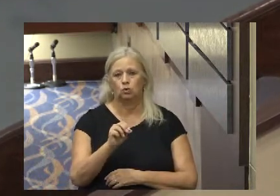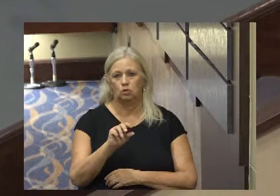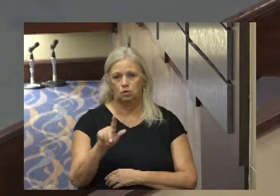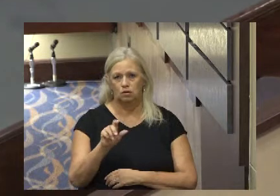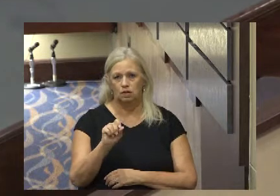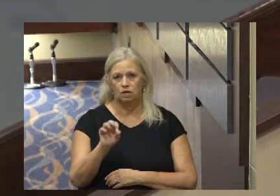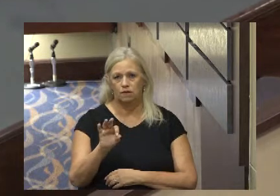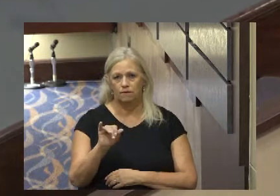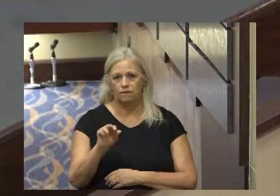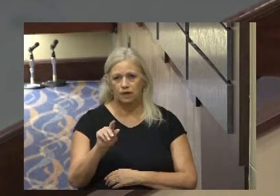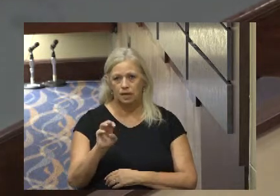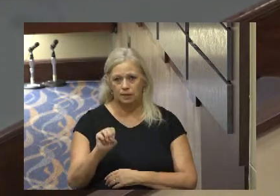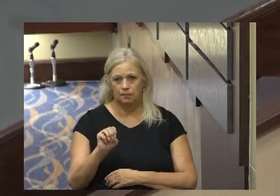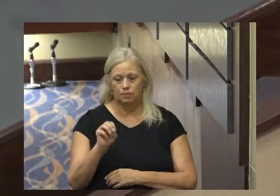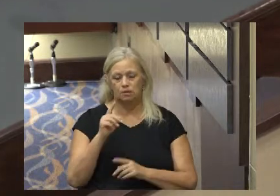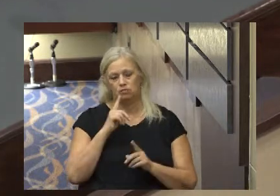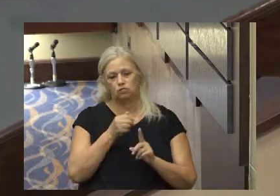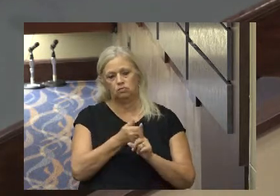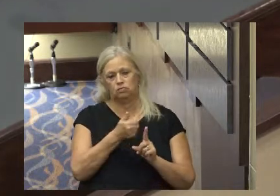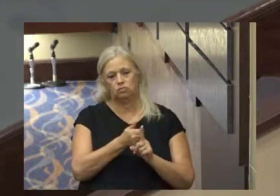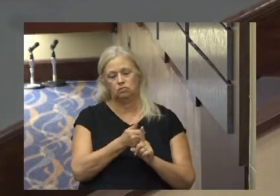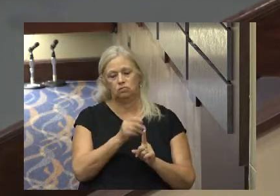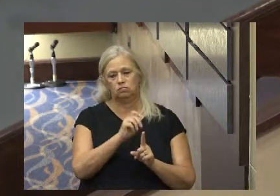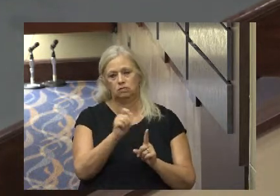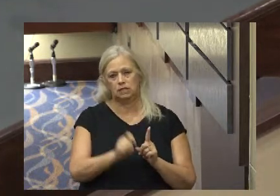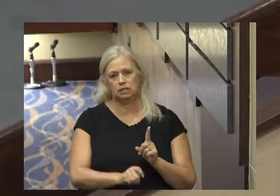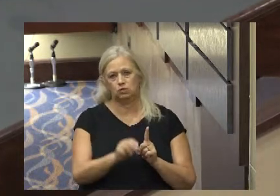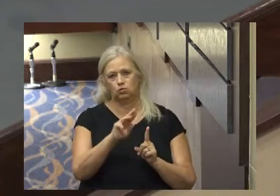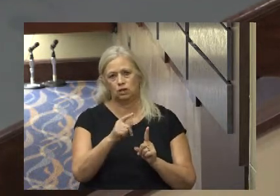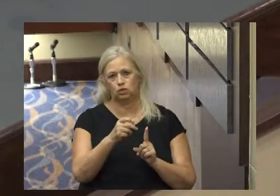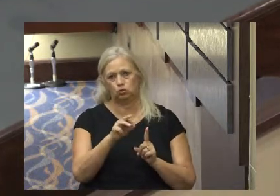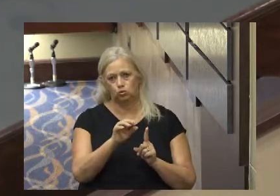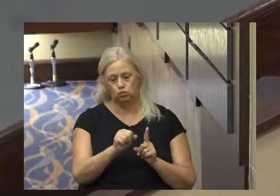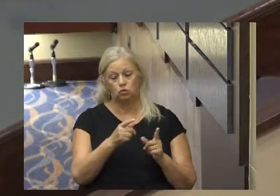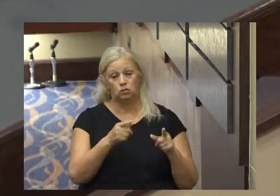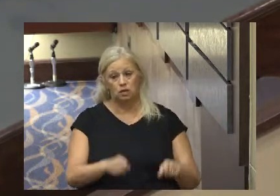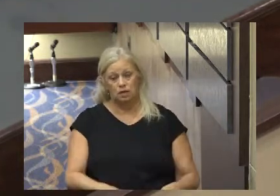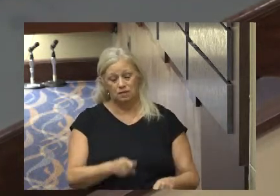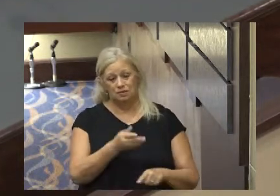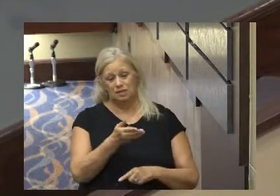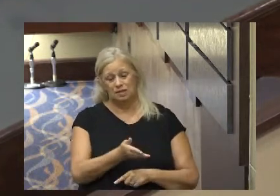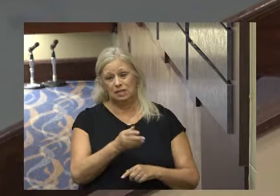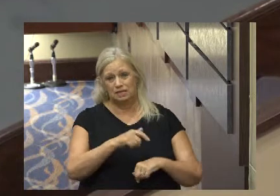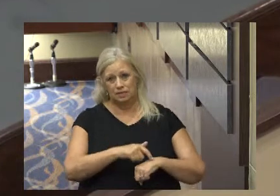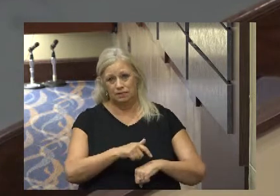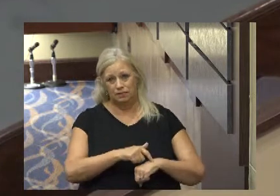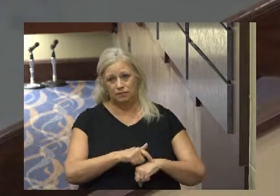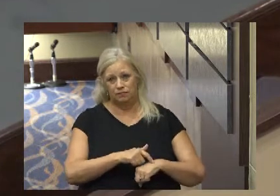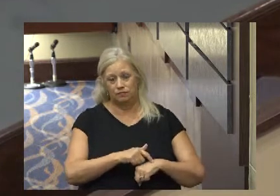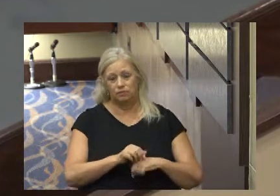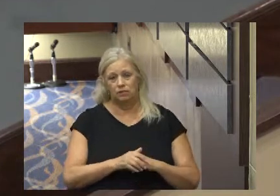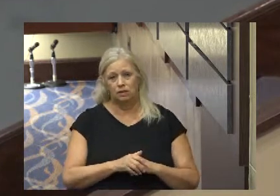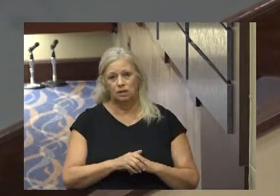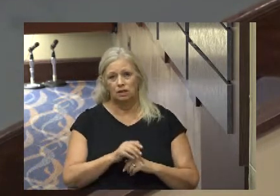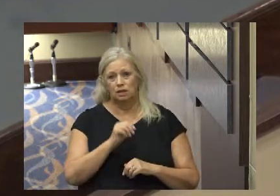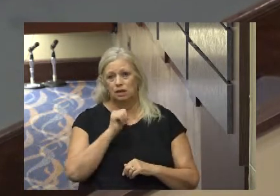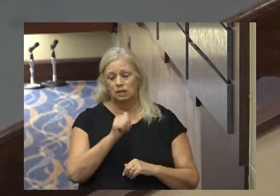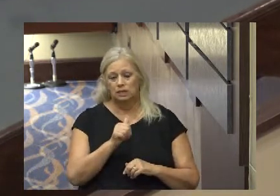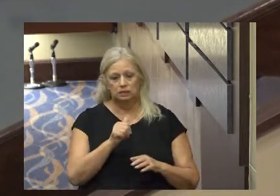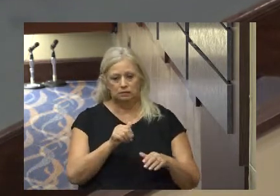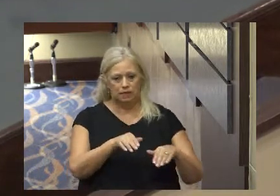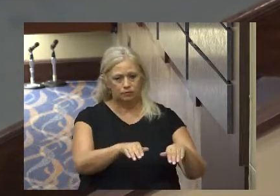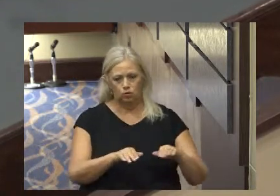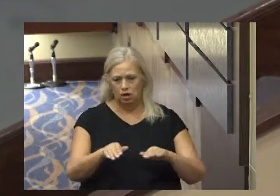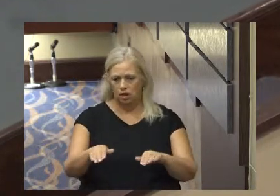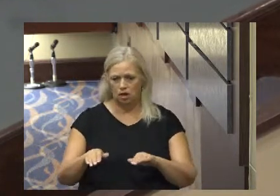Rangers, the Texas Rangers themselves. And what was encountered at that time were unmarked graves that